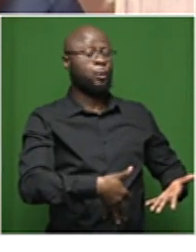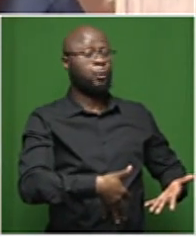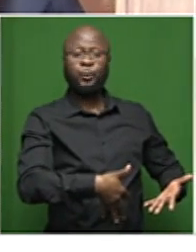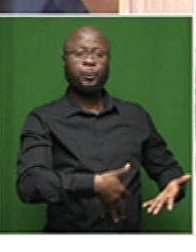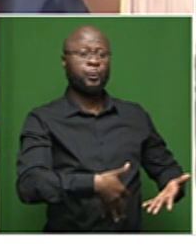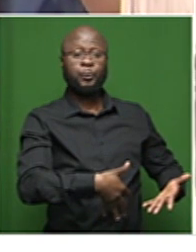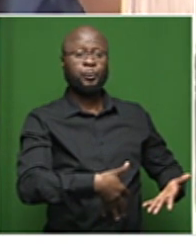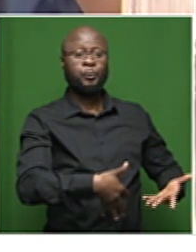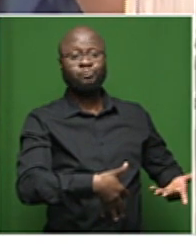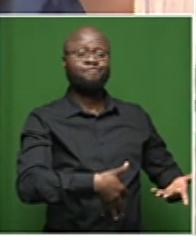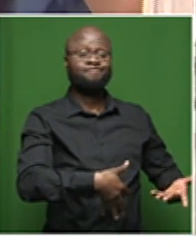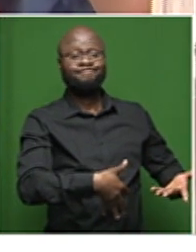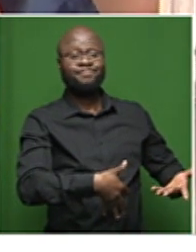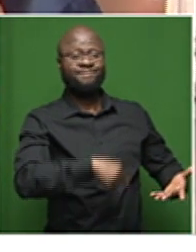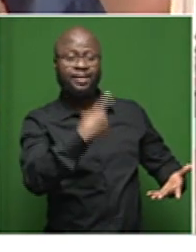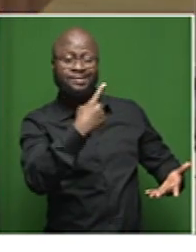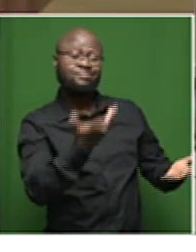they get that during their first